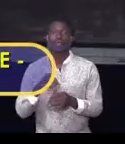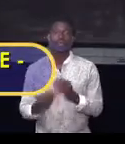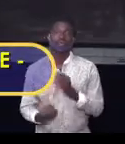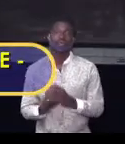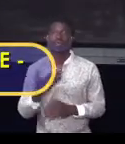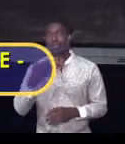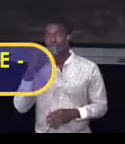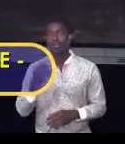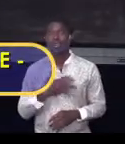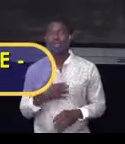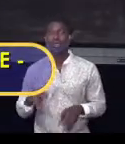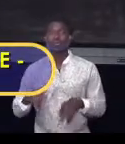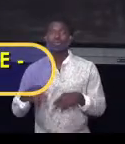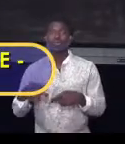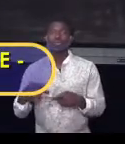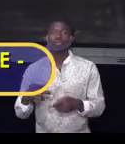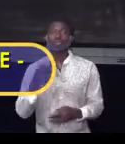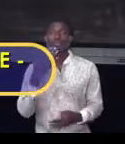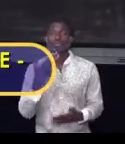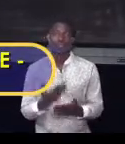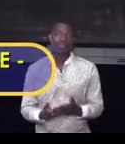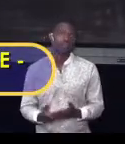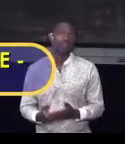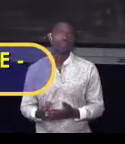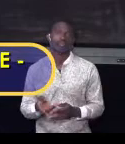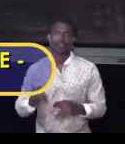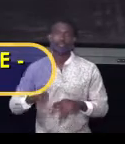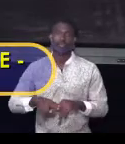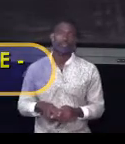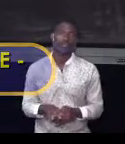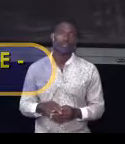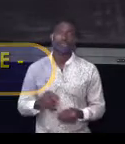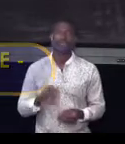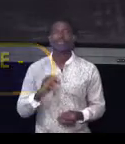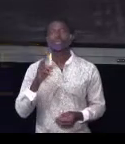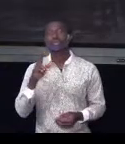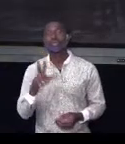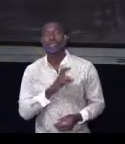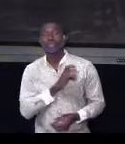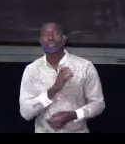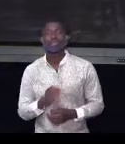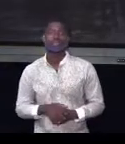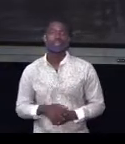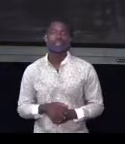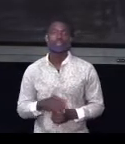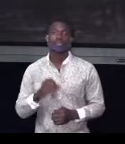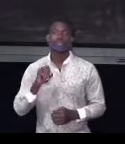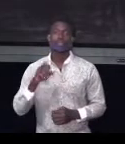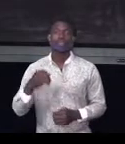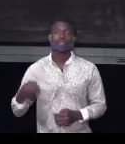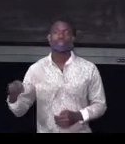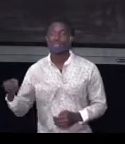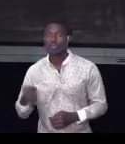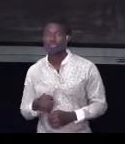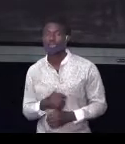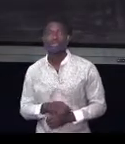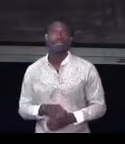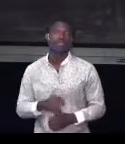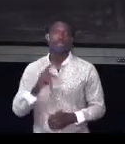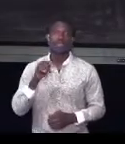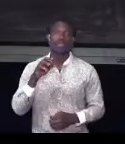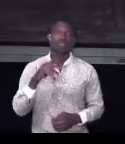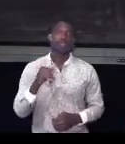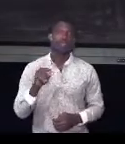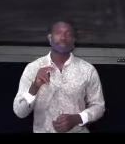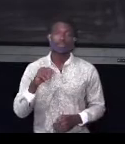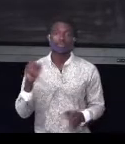help crops grow better and produce good yield. 3 elements contained in artificial fertilizer: